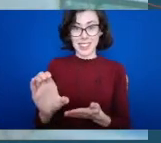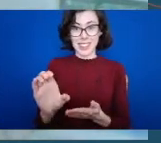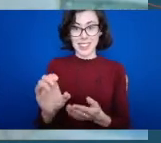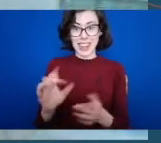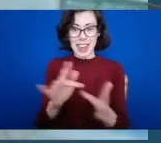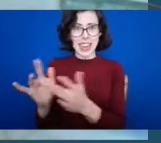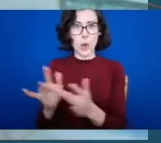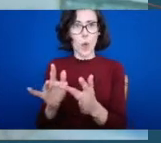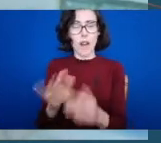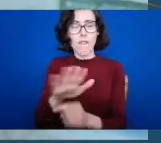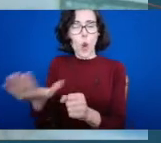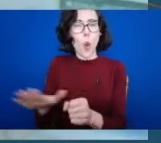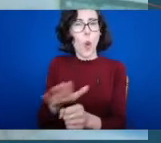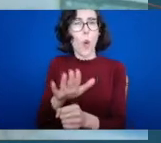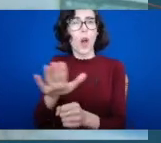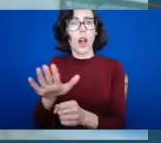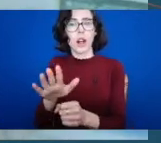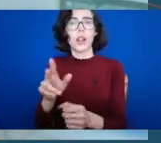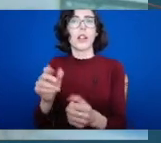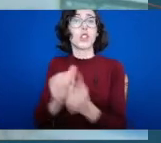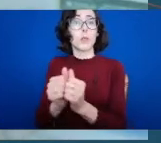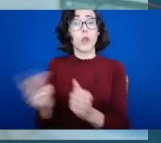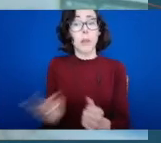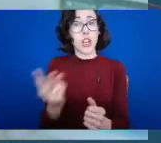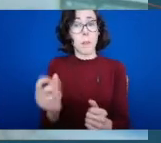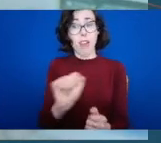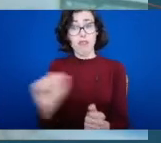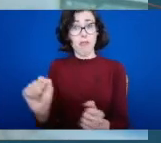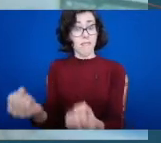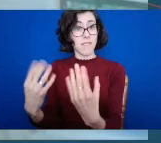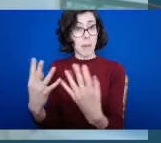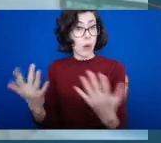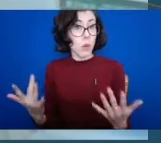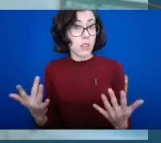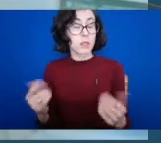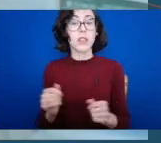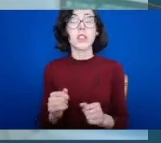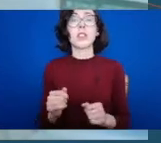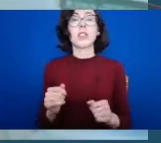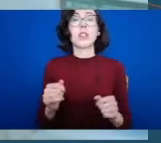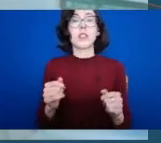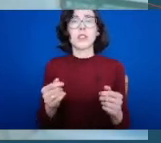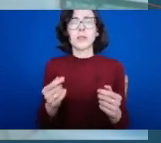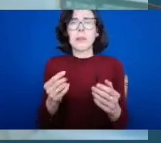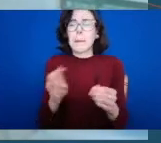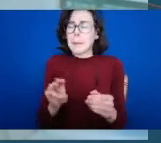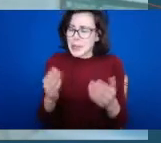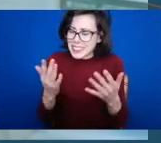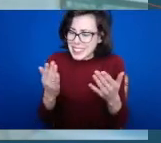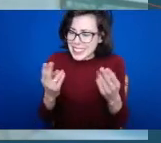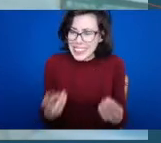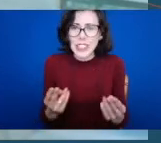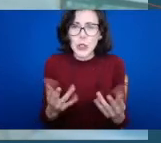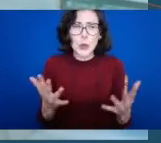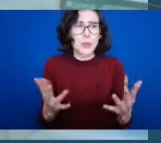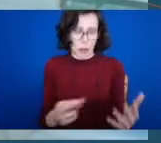of feedback from the sports partnerships is this, just tangible need for people to touch things, and